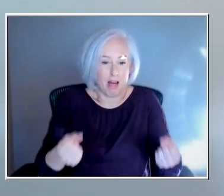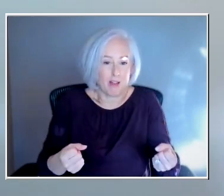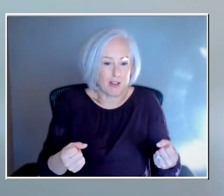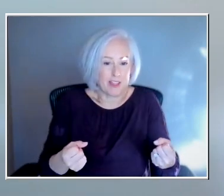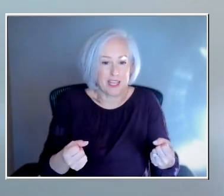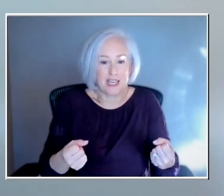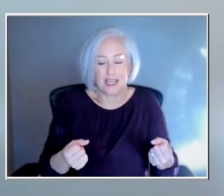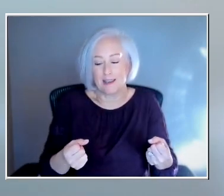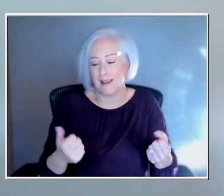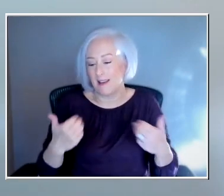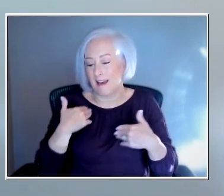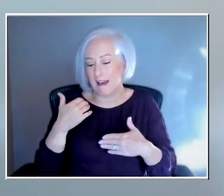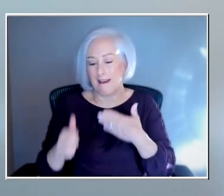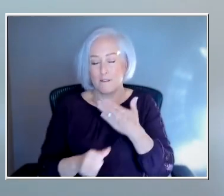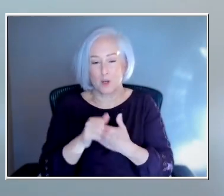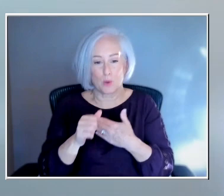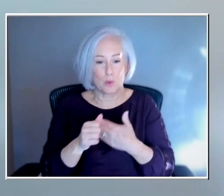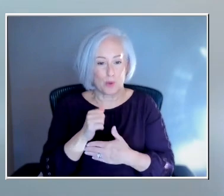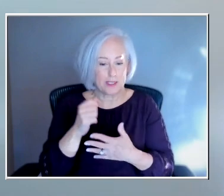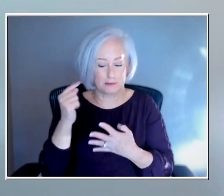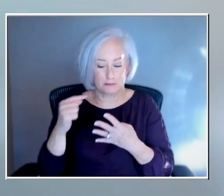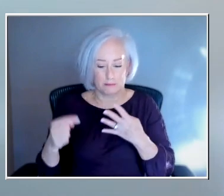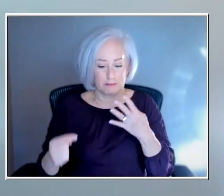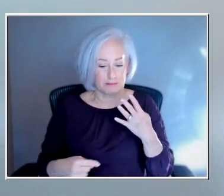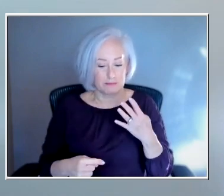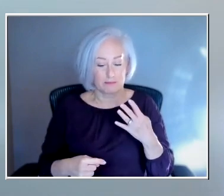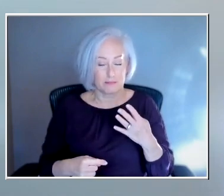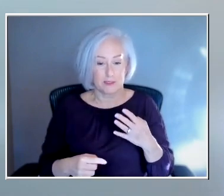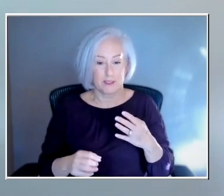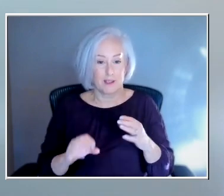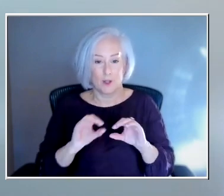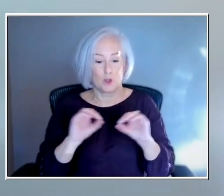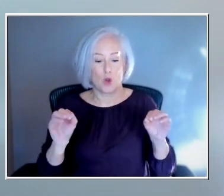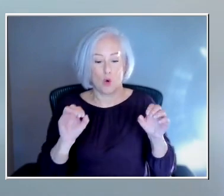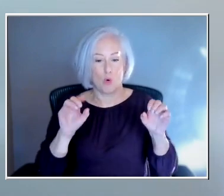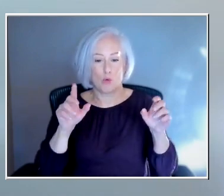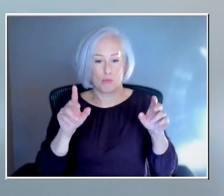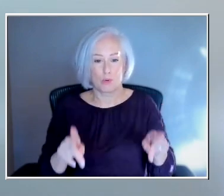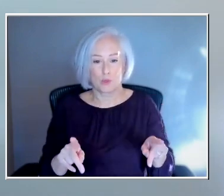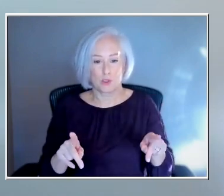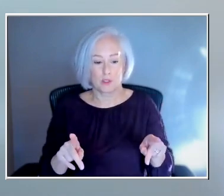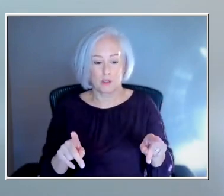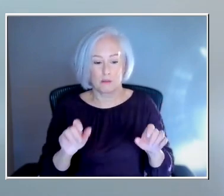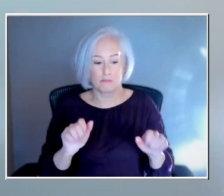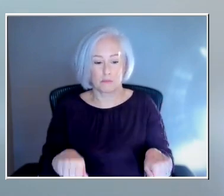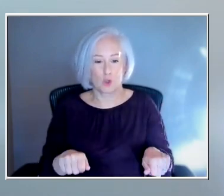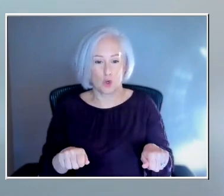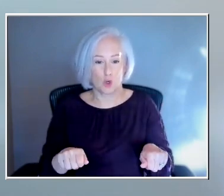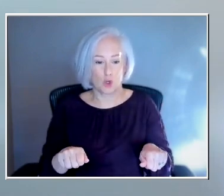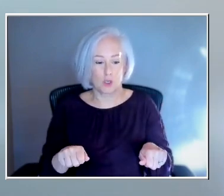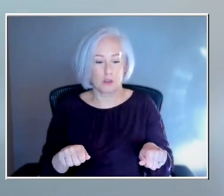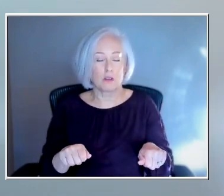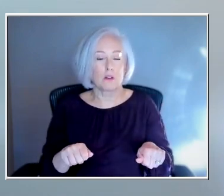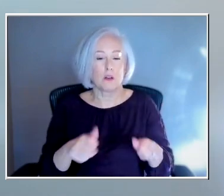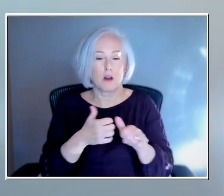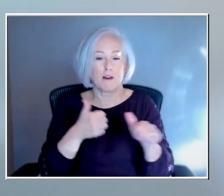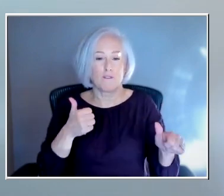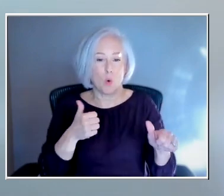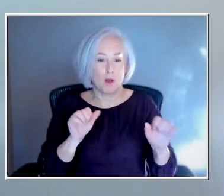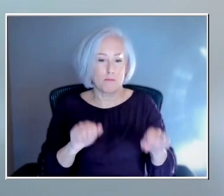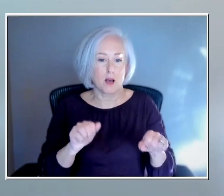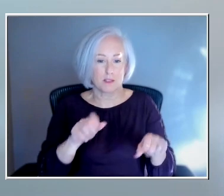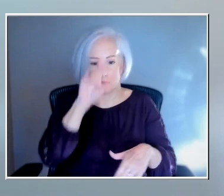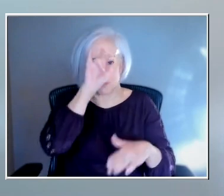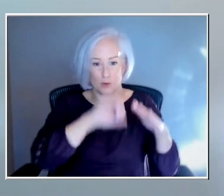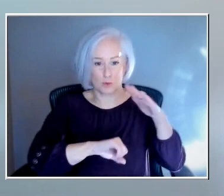risk factors. And so no one is immune to having a stroke. So just being aware of stroke symptoms and the